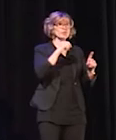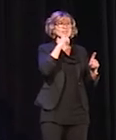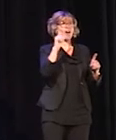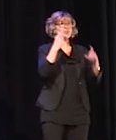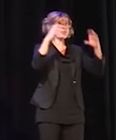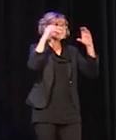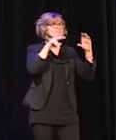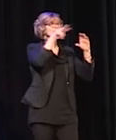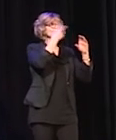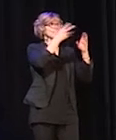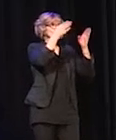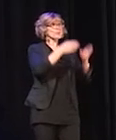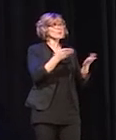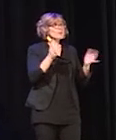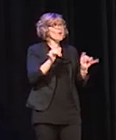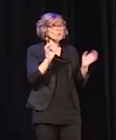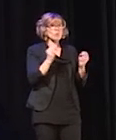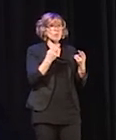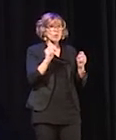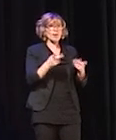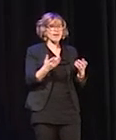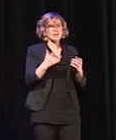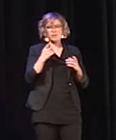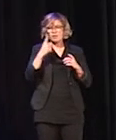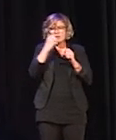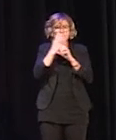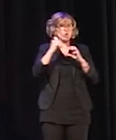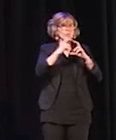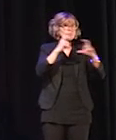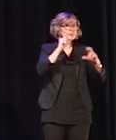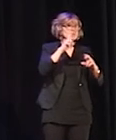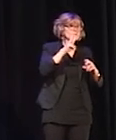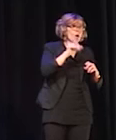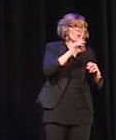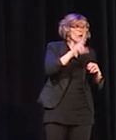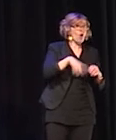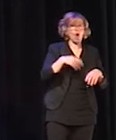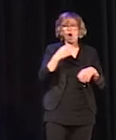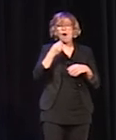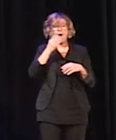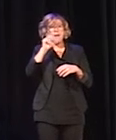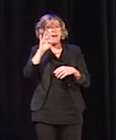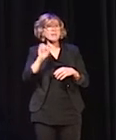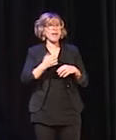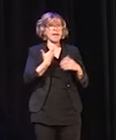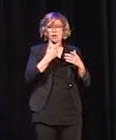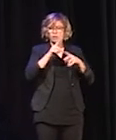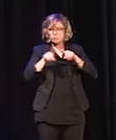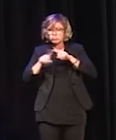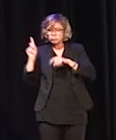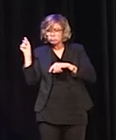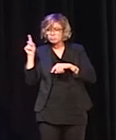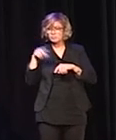distance and you get it. It's like, you know, it's a crowded subway car. It's a cafe. It's a tram. And so here we actually